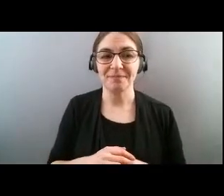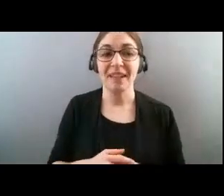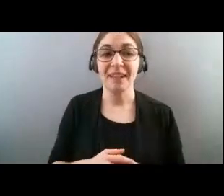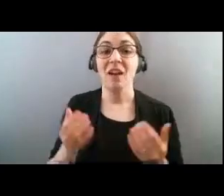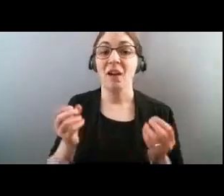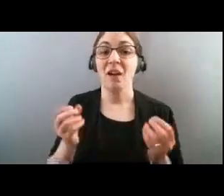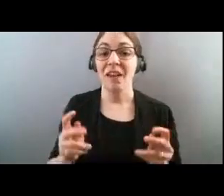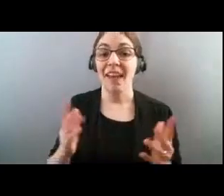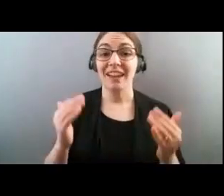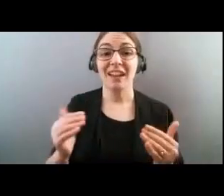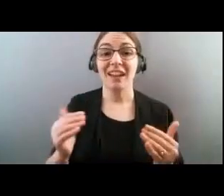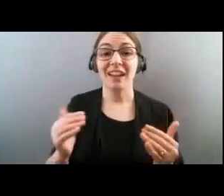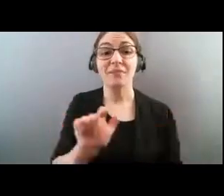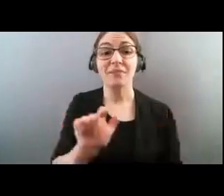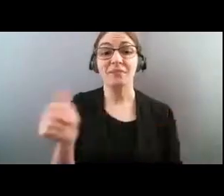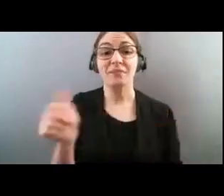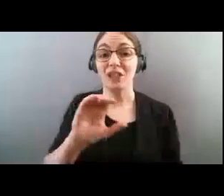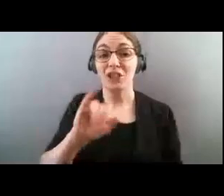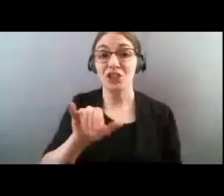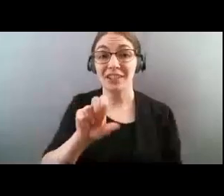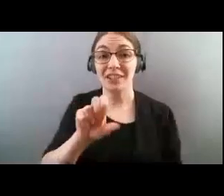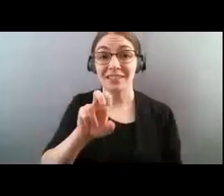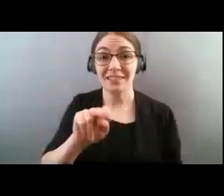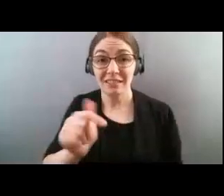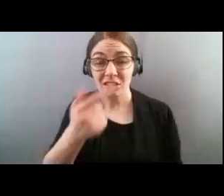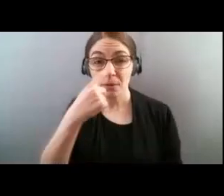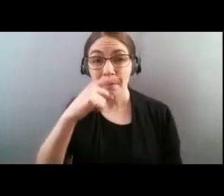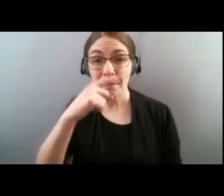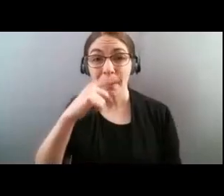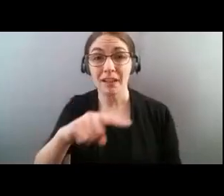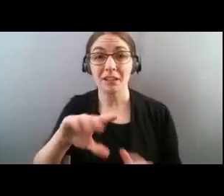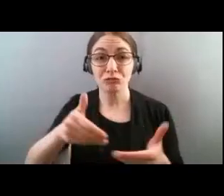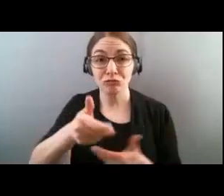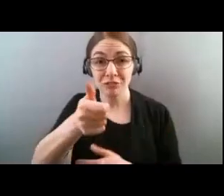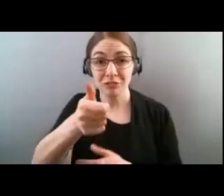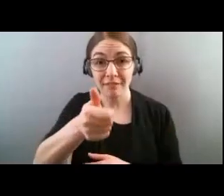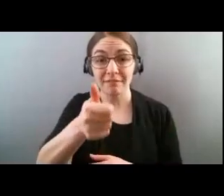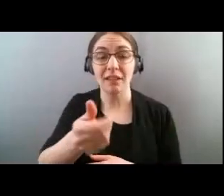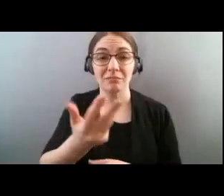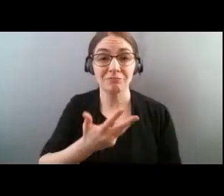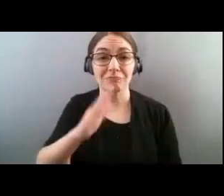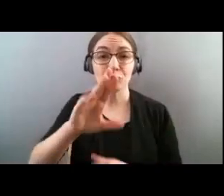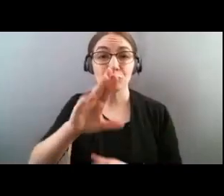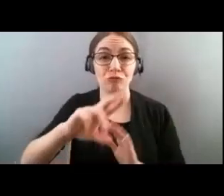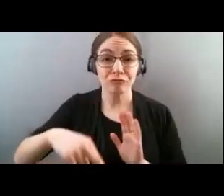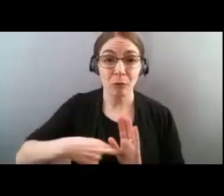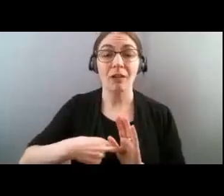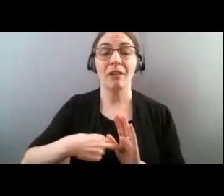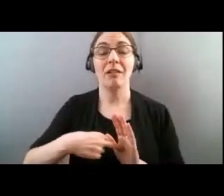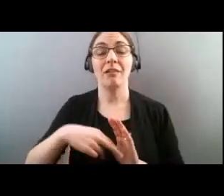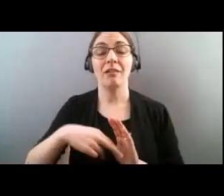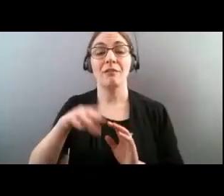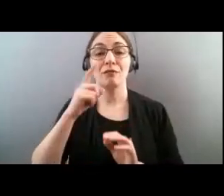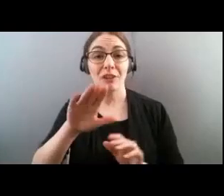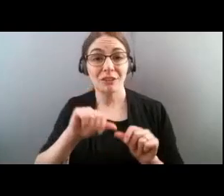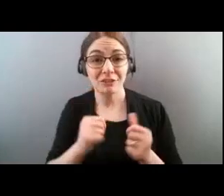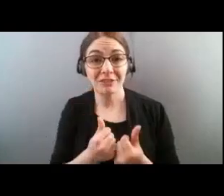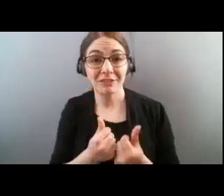on. Jason, would you mind introducing yourself and letting us know your role for your agency?